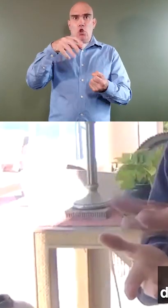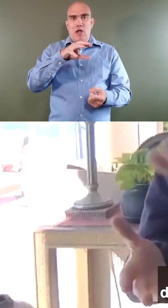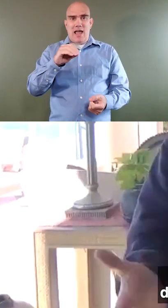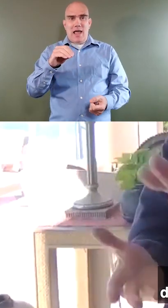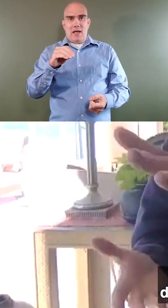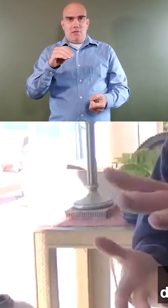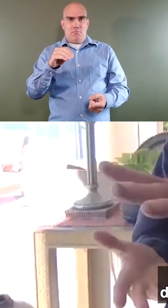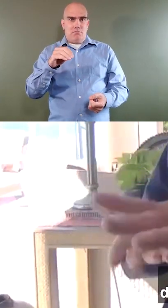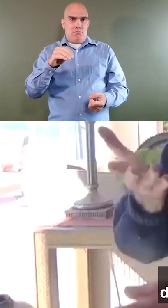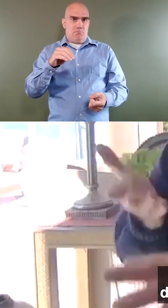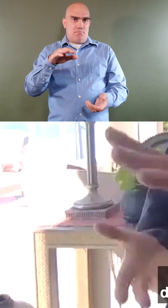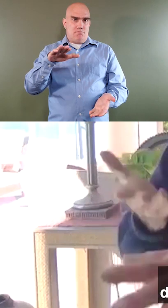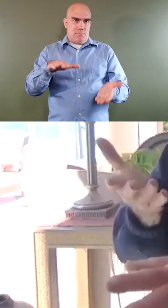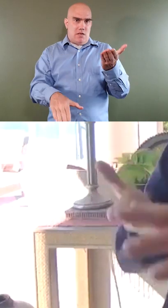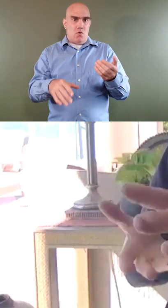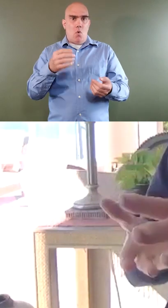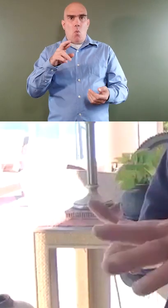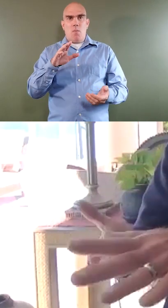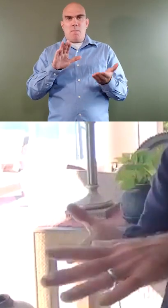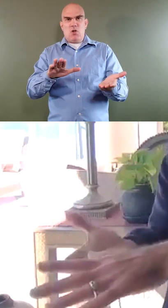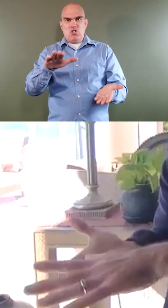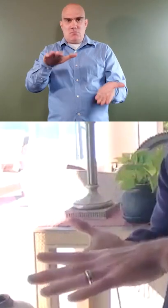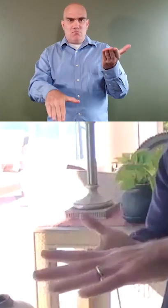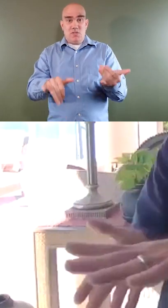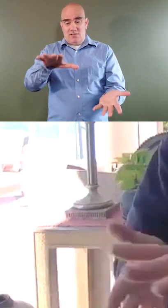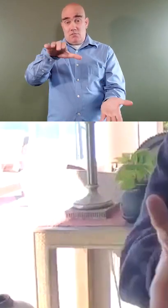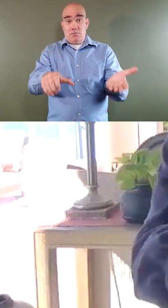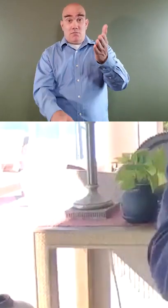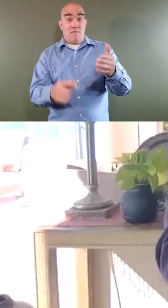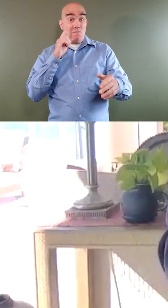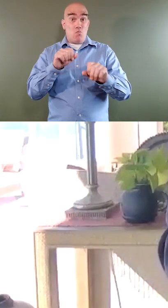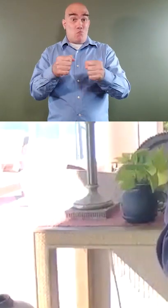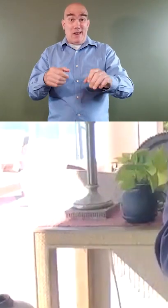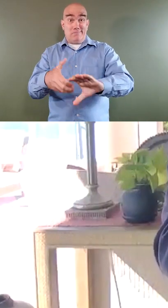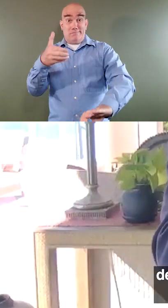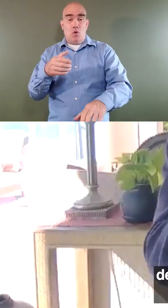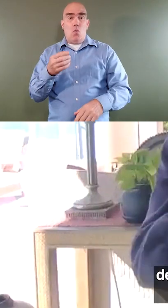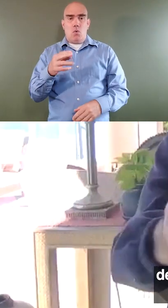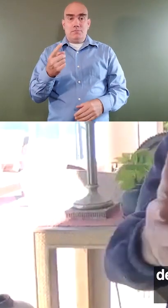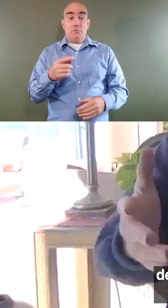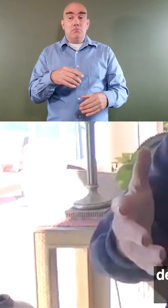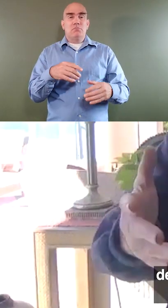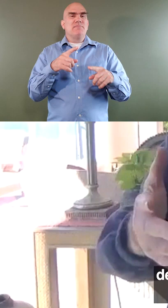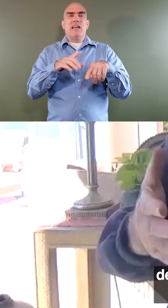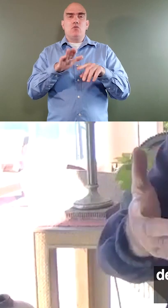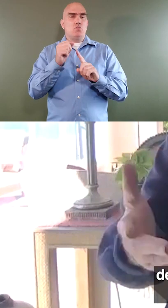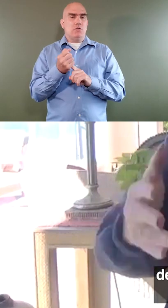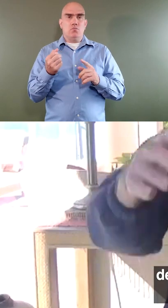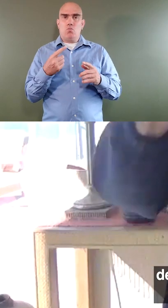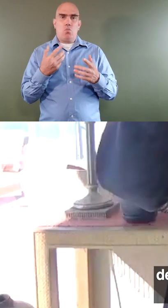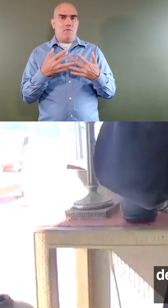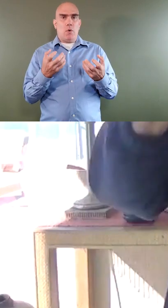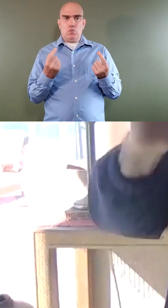or pushing up and down for a break, or pulling back or pushing forward, depending on the circumstance of what